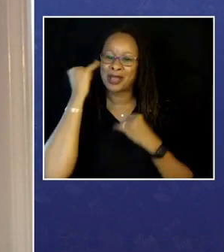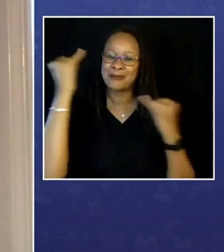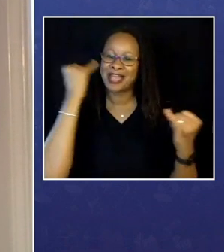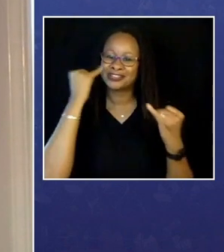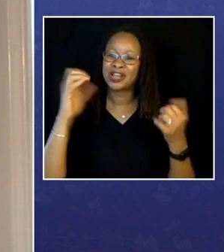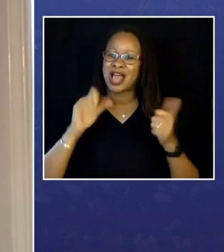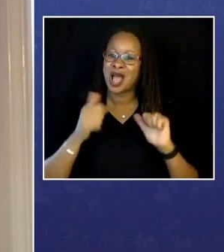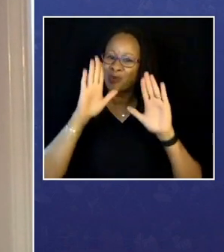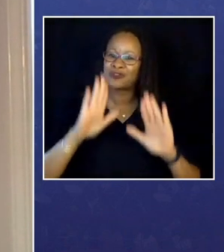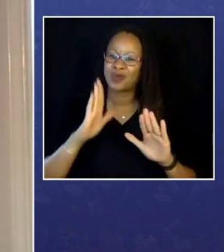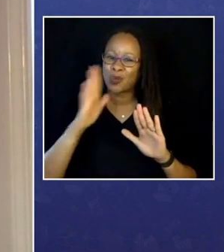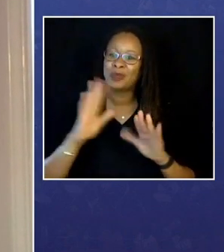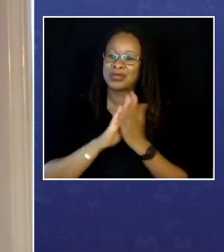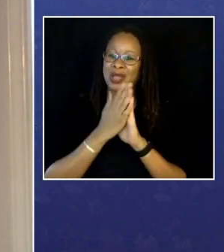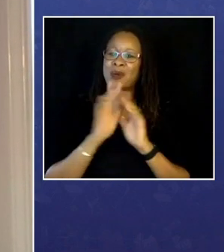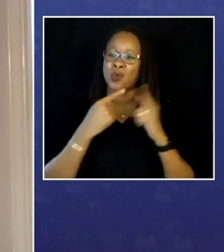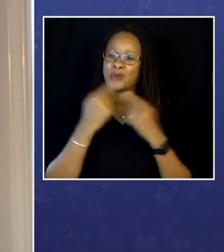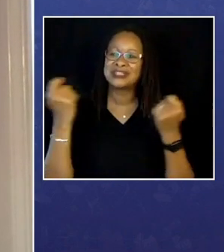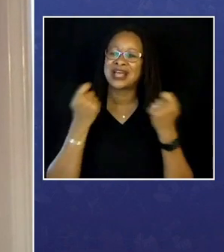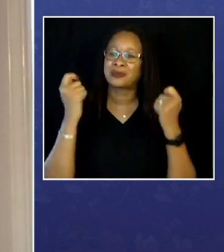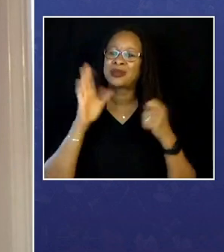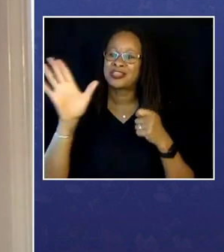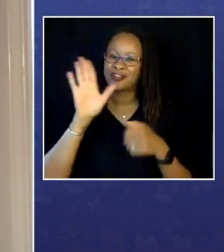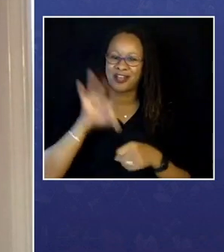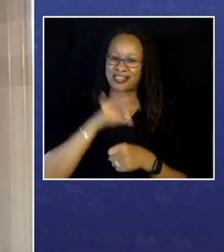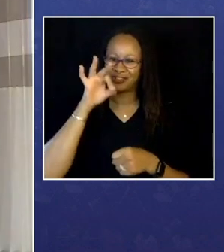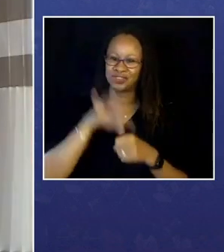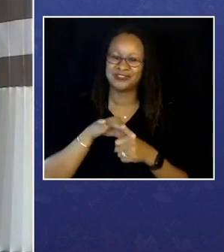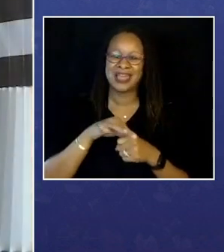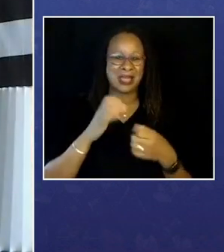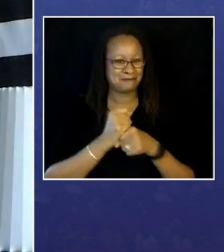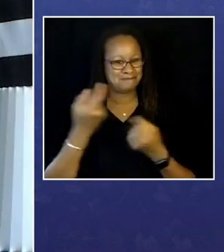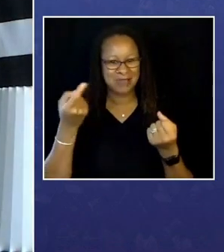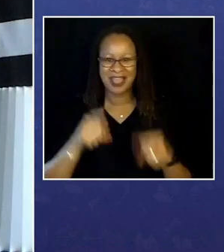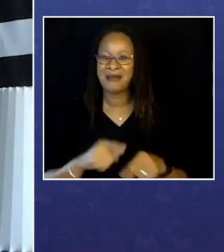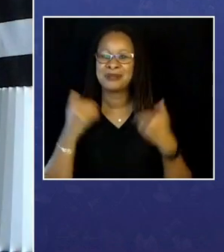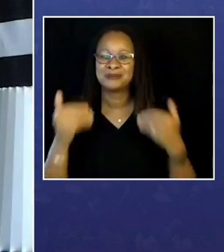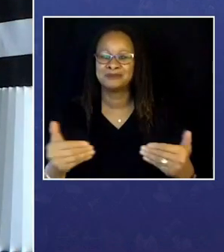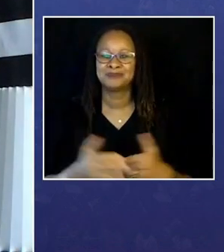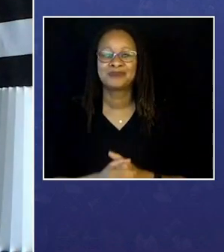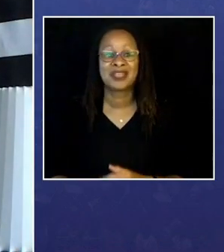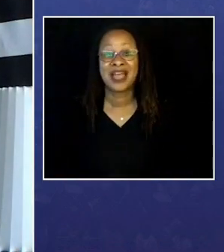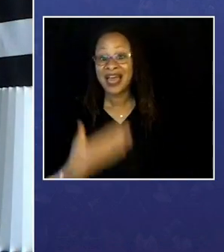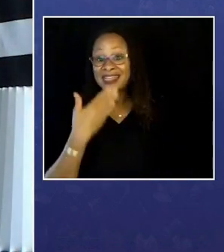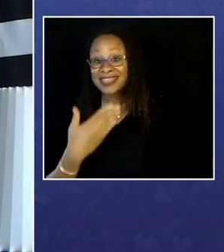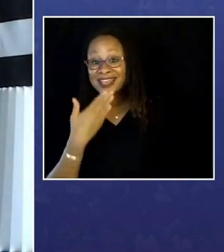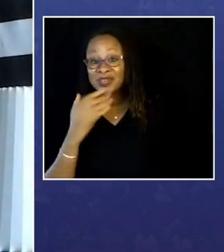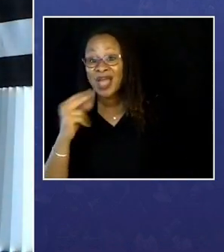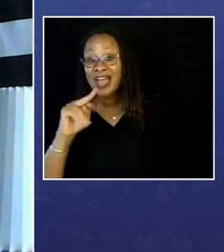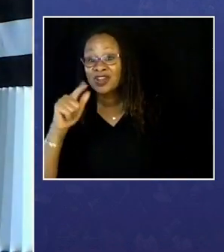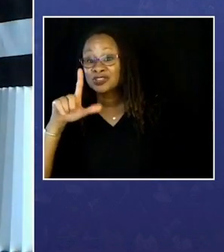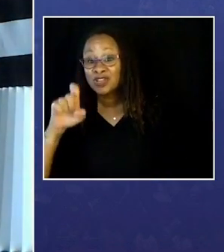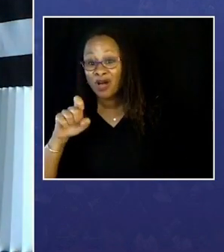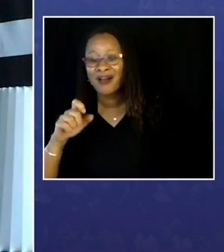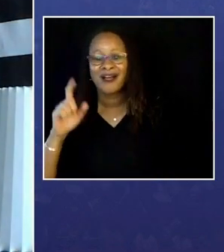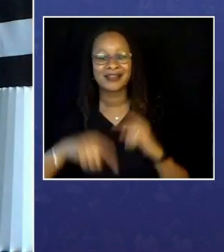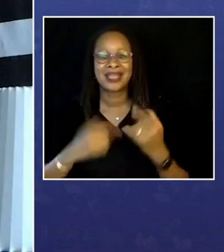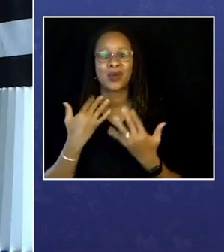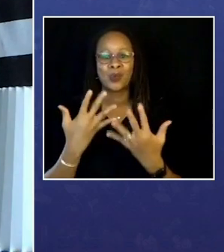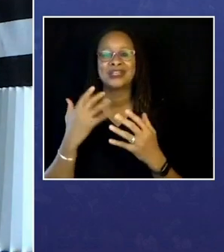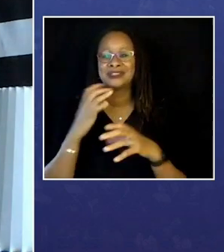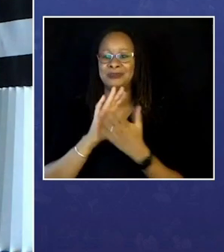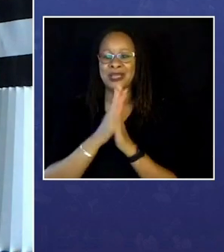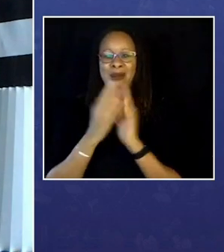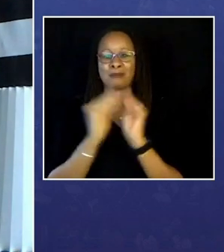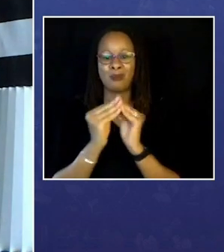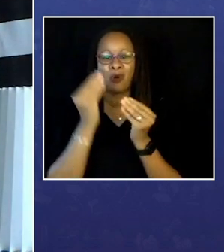be celebrating their election. Now let's go make that happen. Thank you so much, Anatole. I cannot wait to get